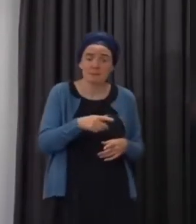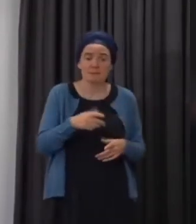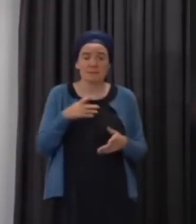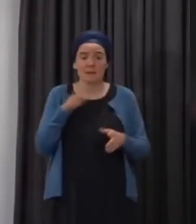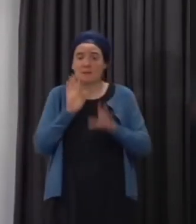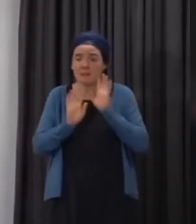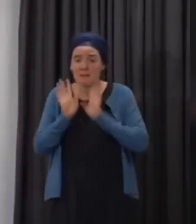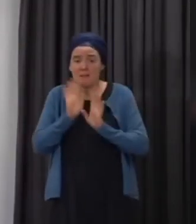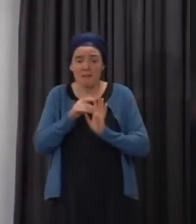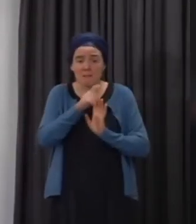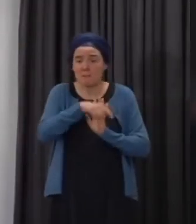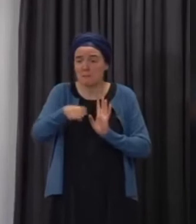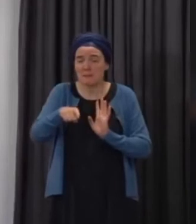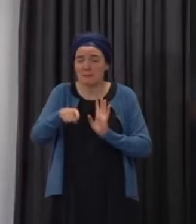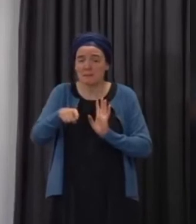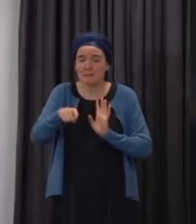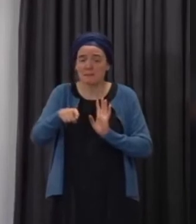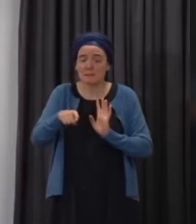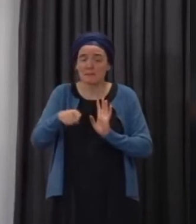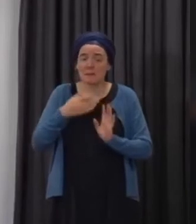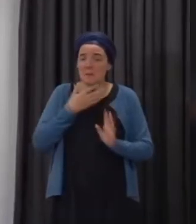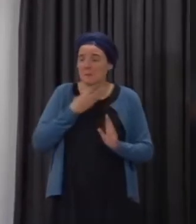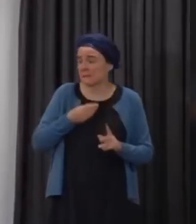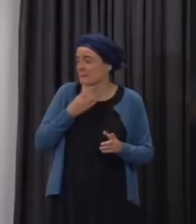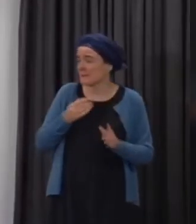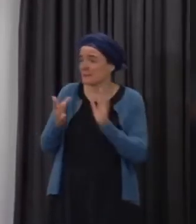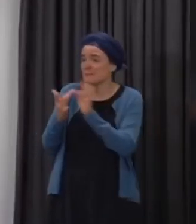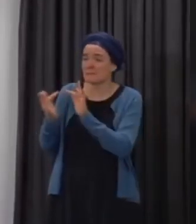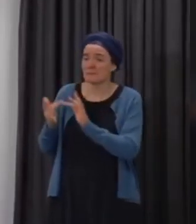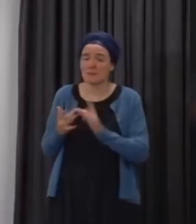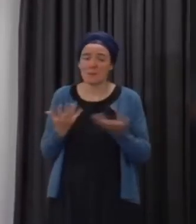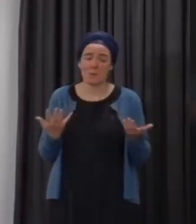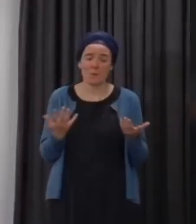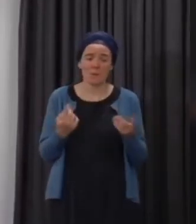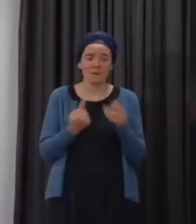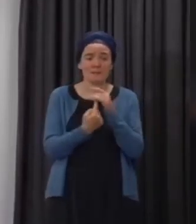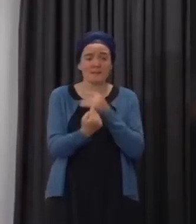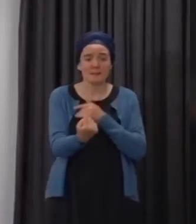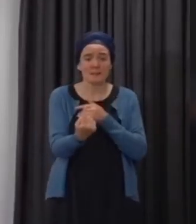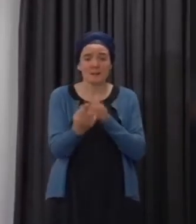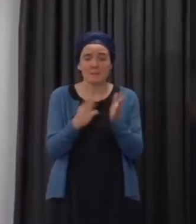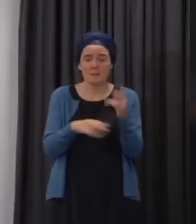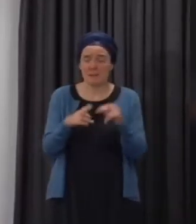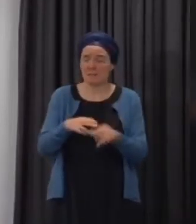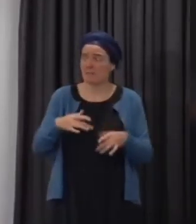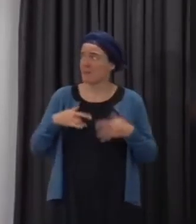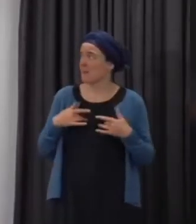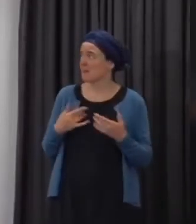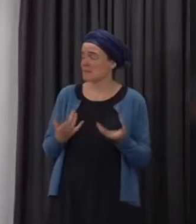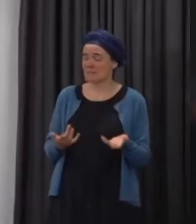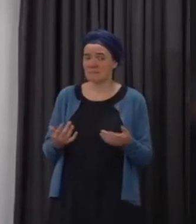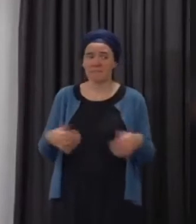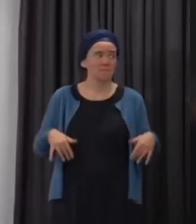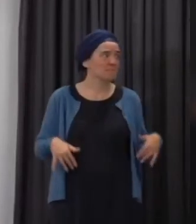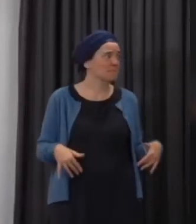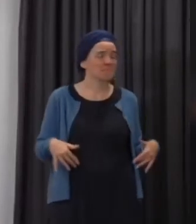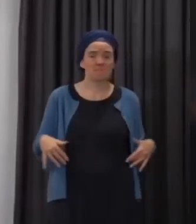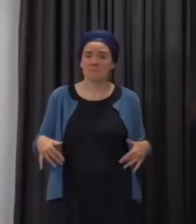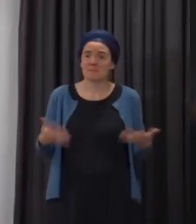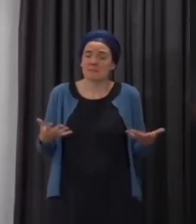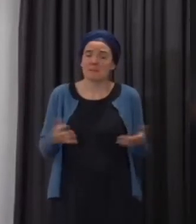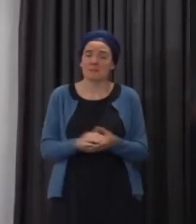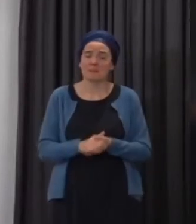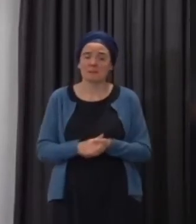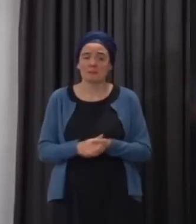who are missing contact. If you're in a single parent family, for example, then you could feel particularly isolated, or even in a